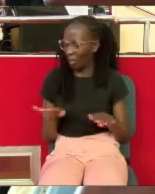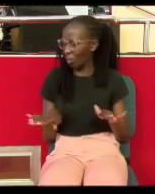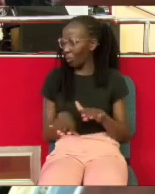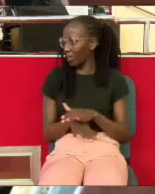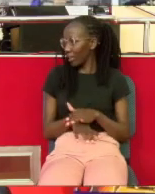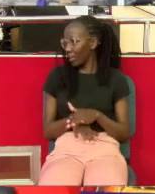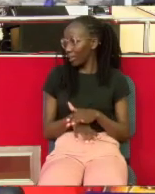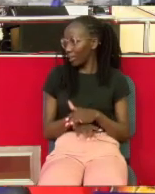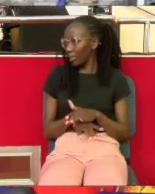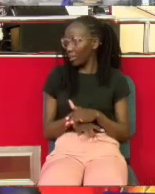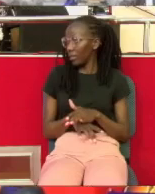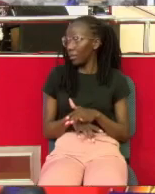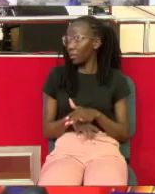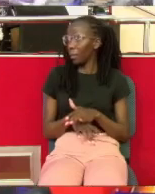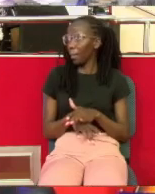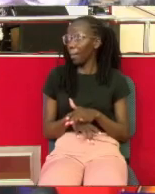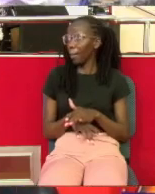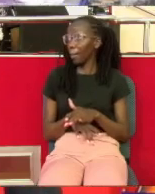God's graces.